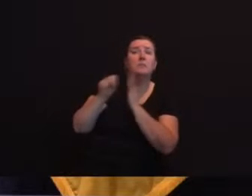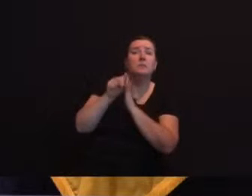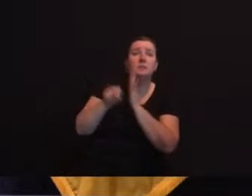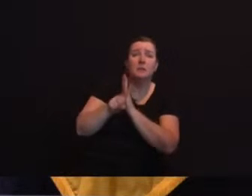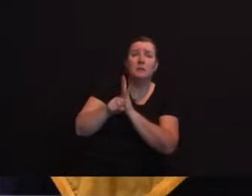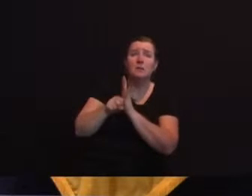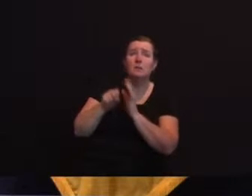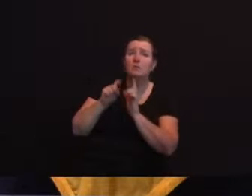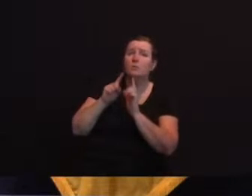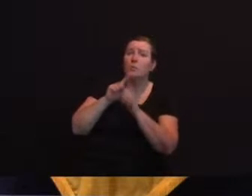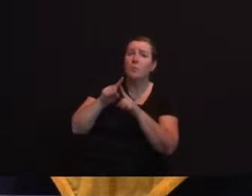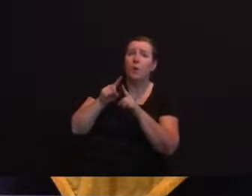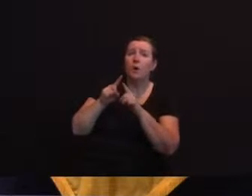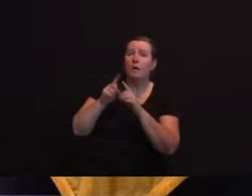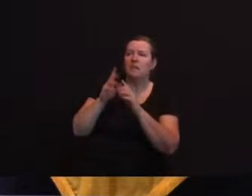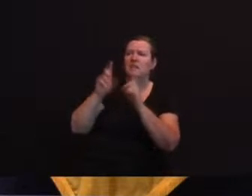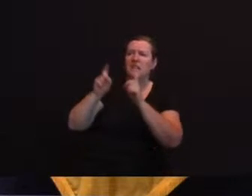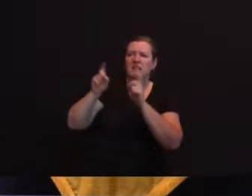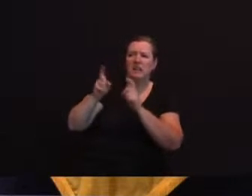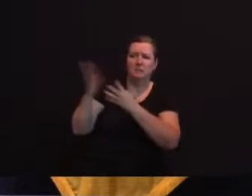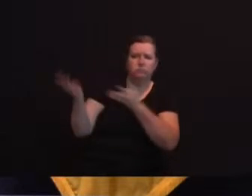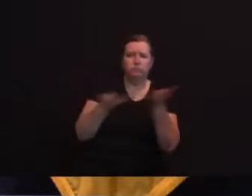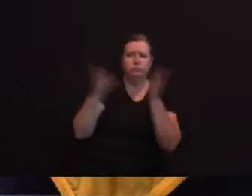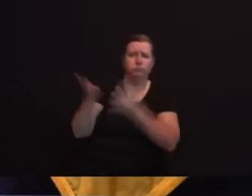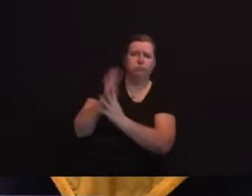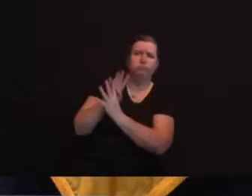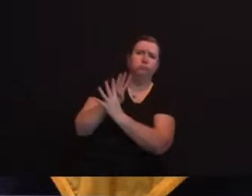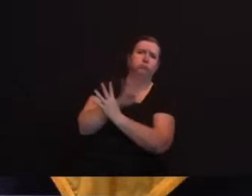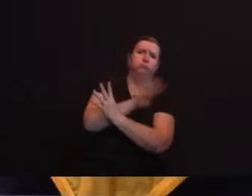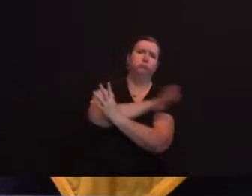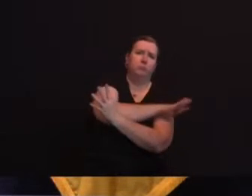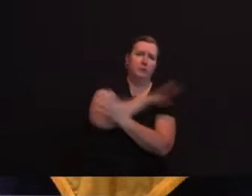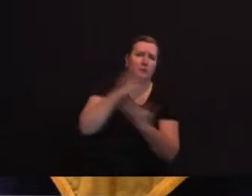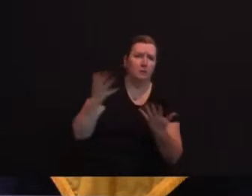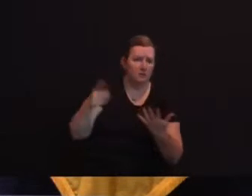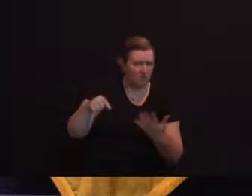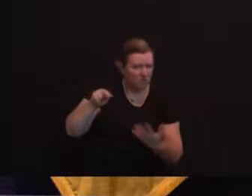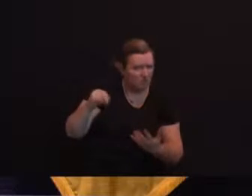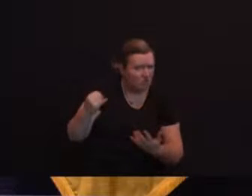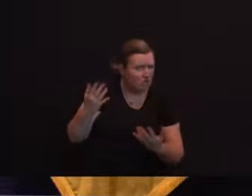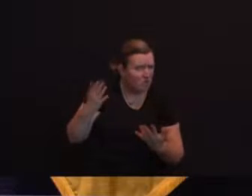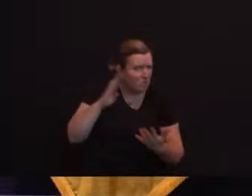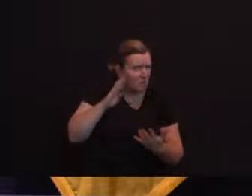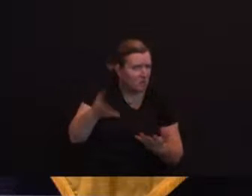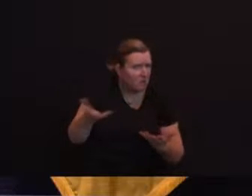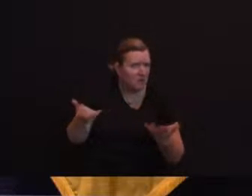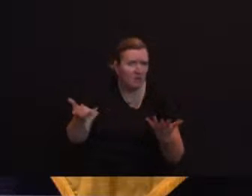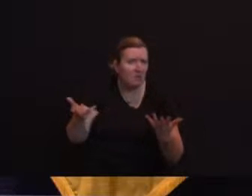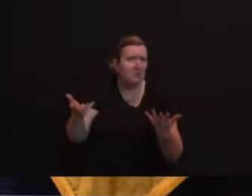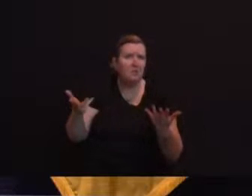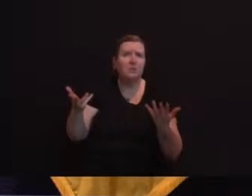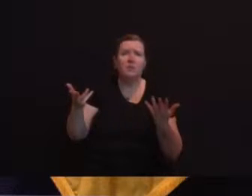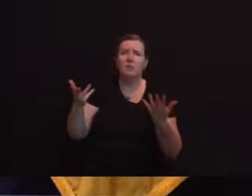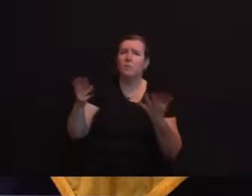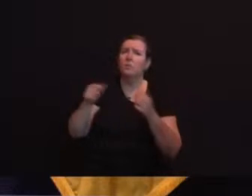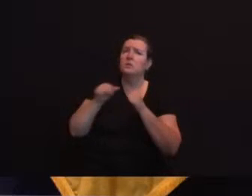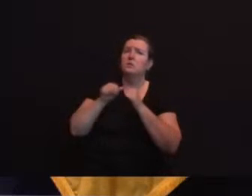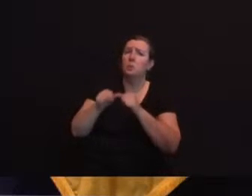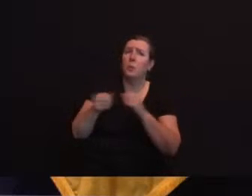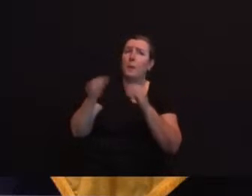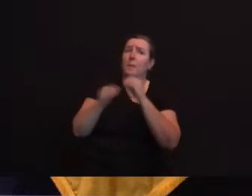for testing. Do you expect that to happen in coming weeks in New Jersey, or are you continuing to expand